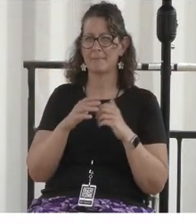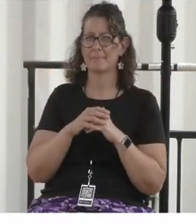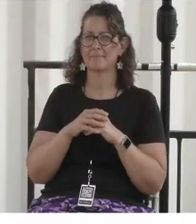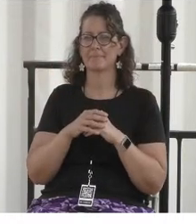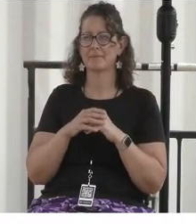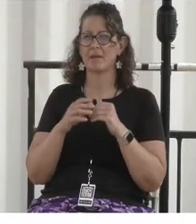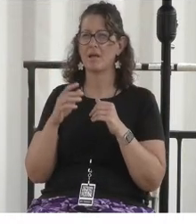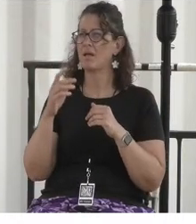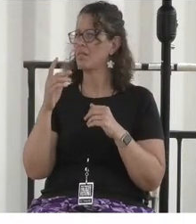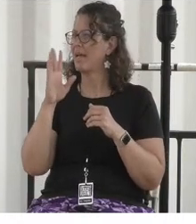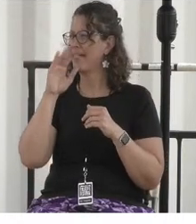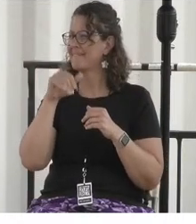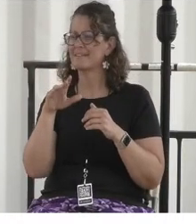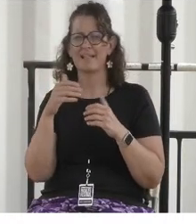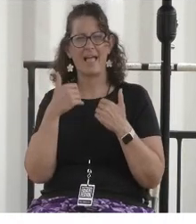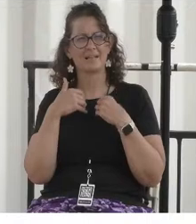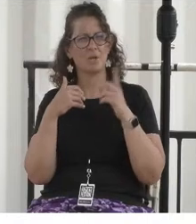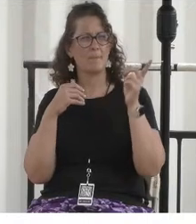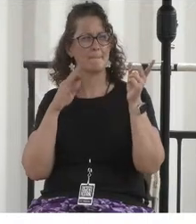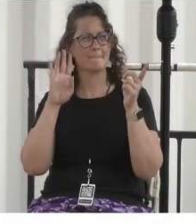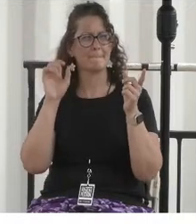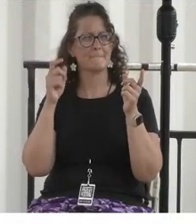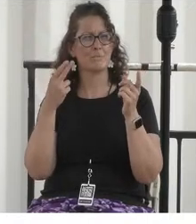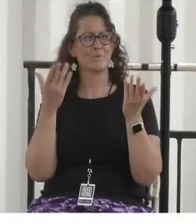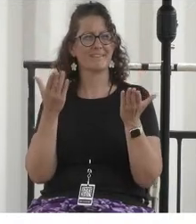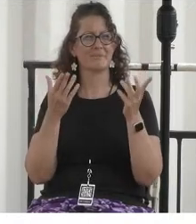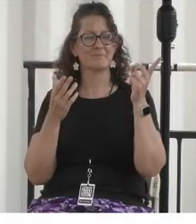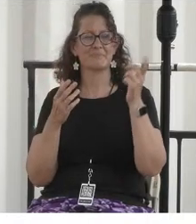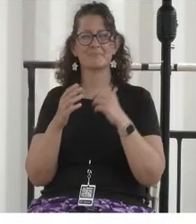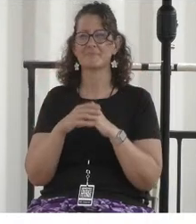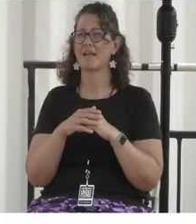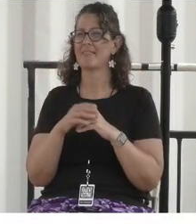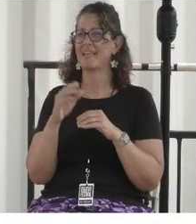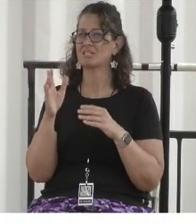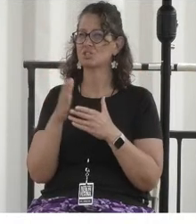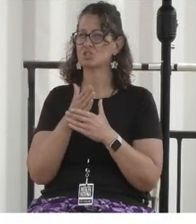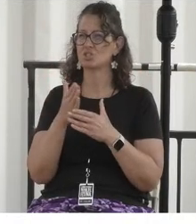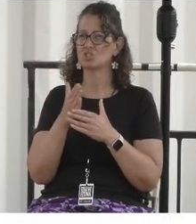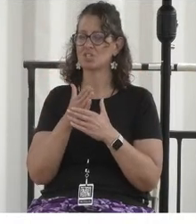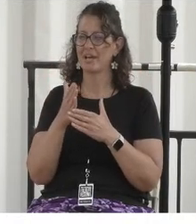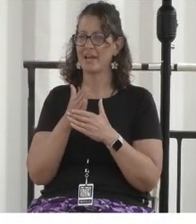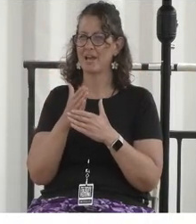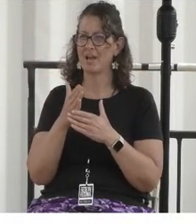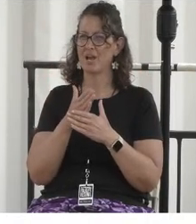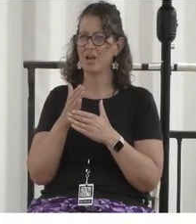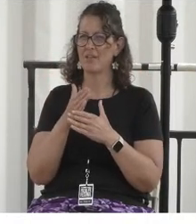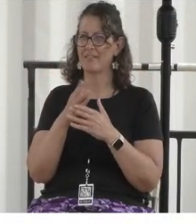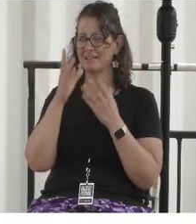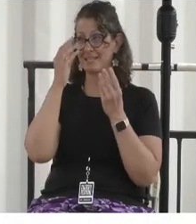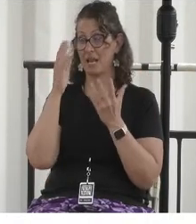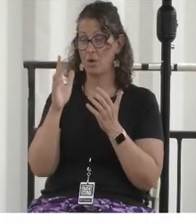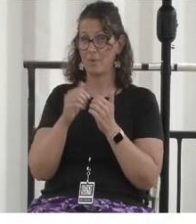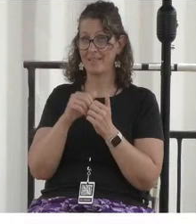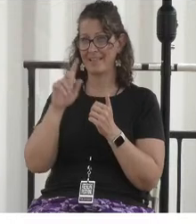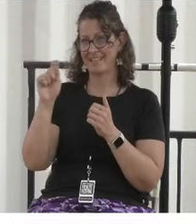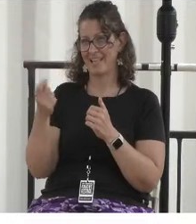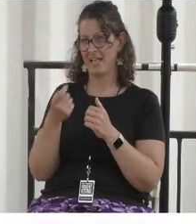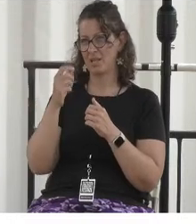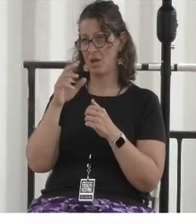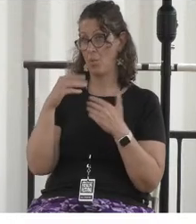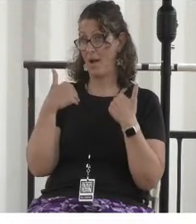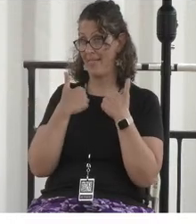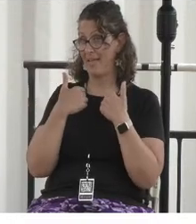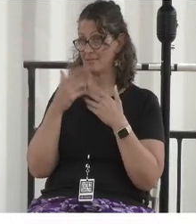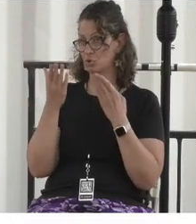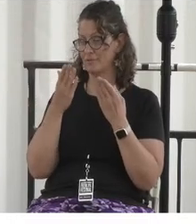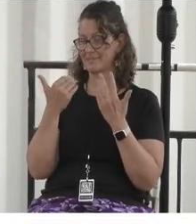I know. They shared their elephant movement data with the Kenya Wildlife Service, who also has the